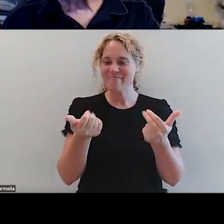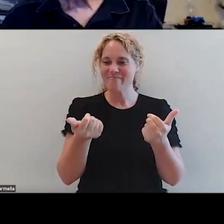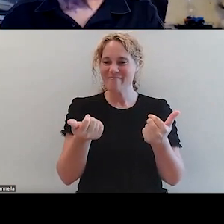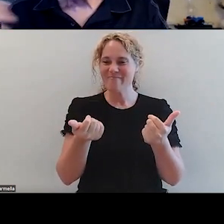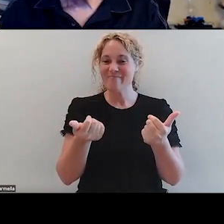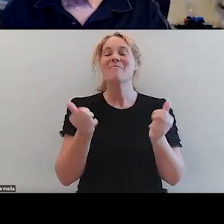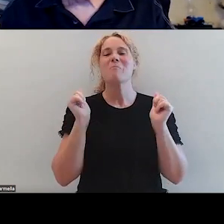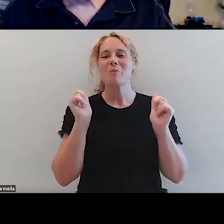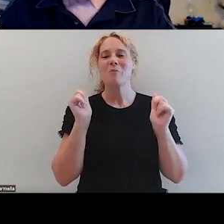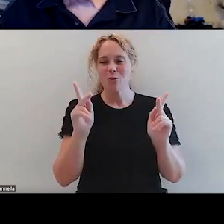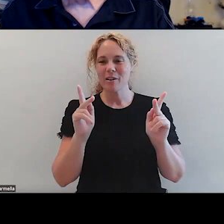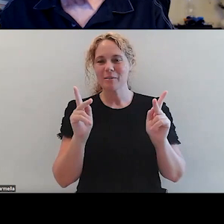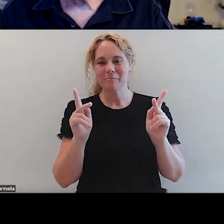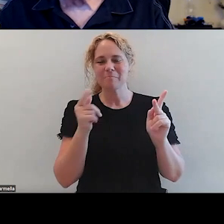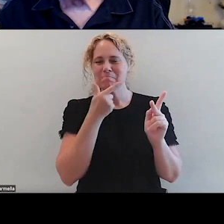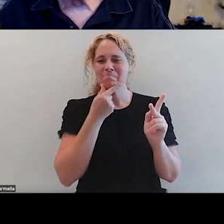Okay.